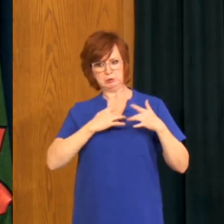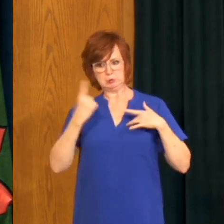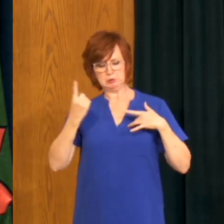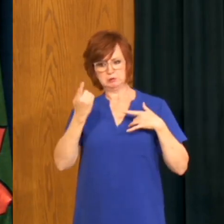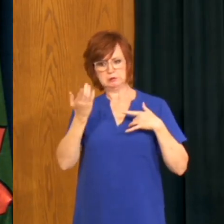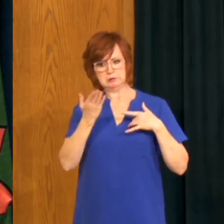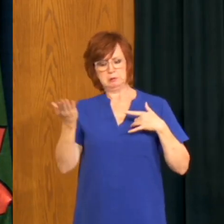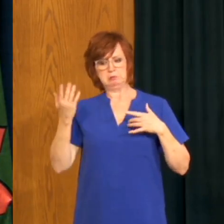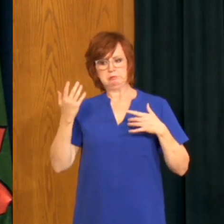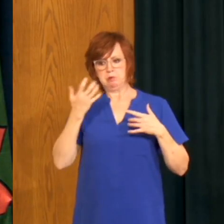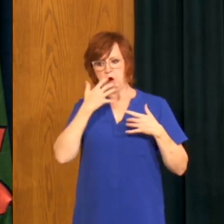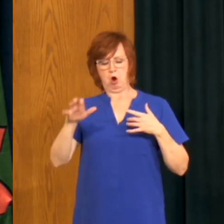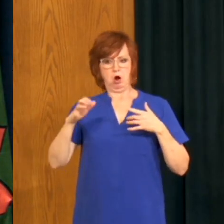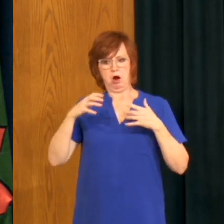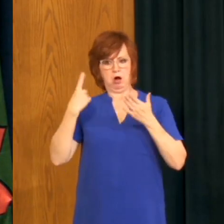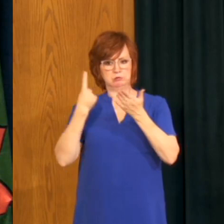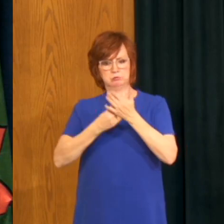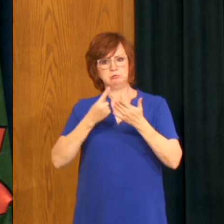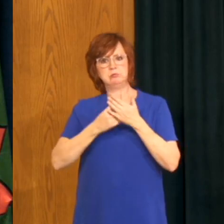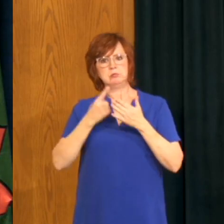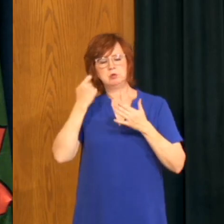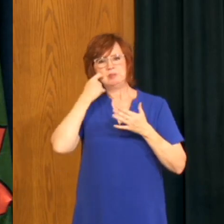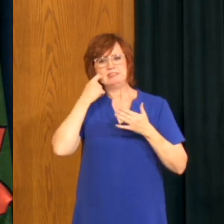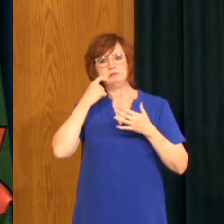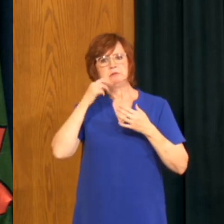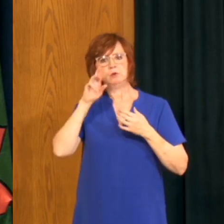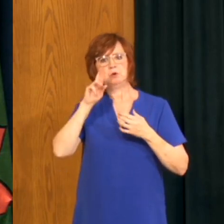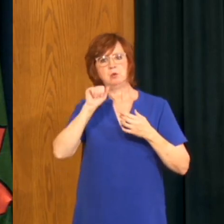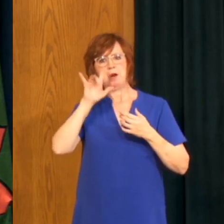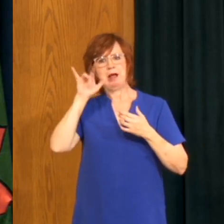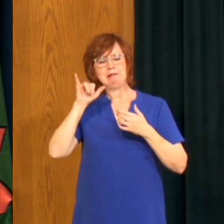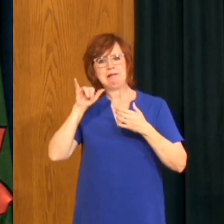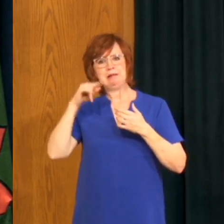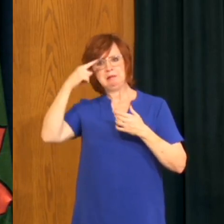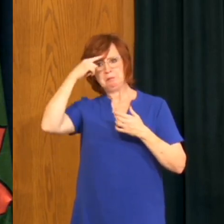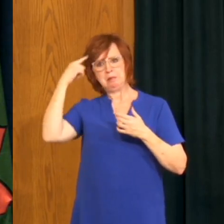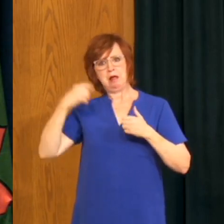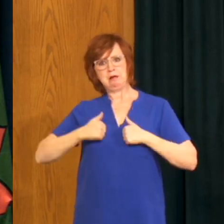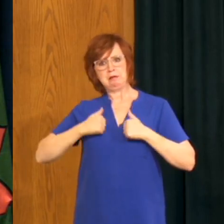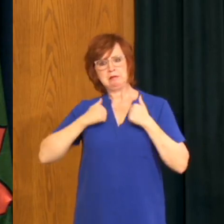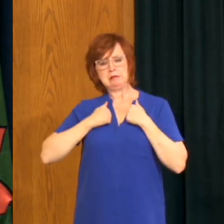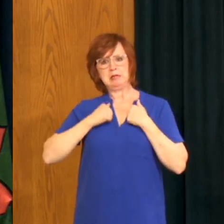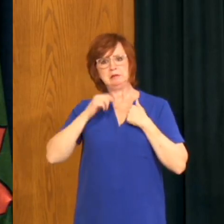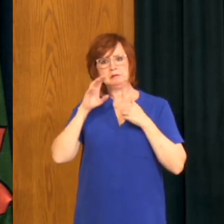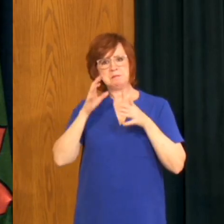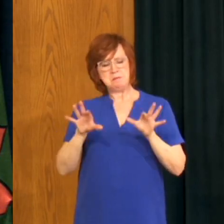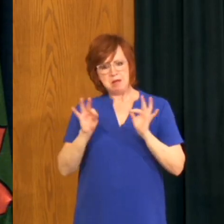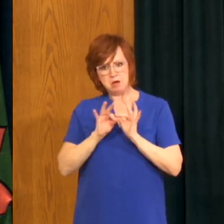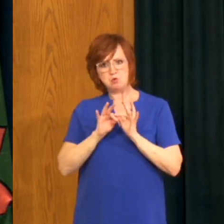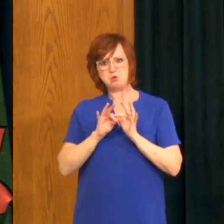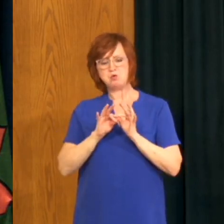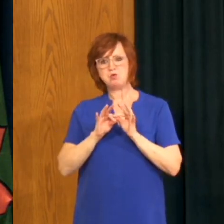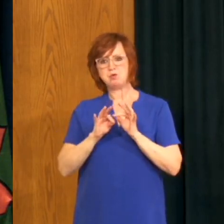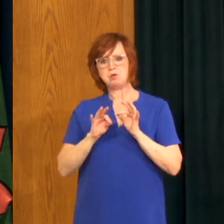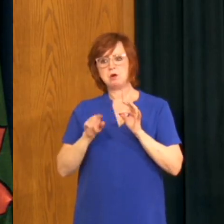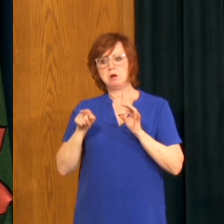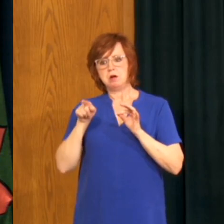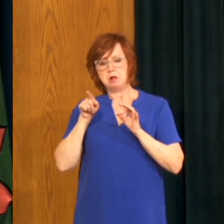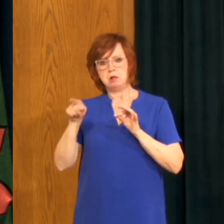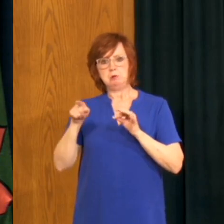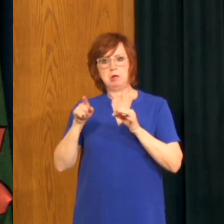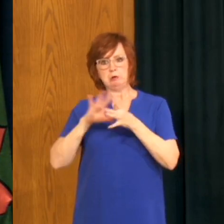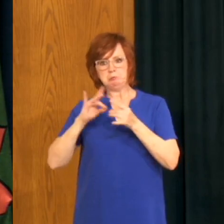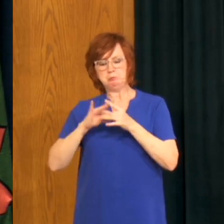a few of the more recent rallies that we've seen in both of these cities. So we're, it hasn't